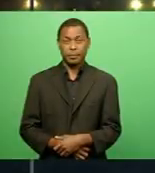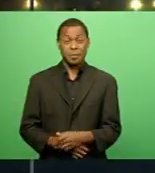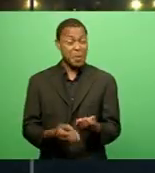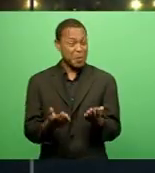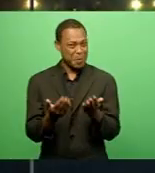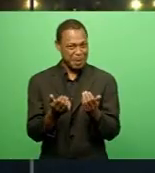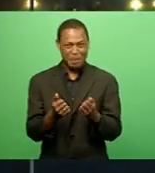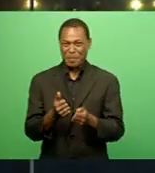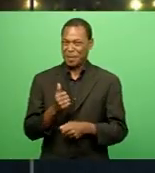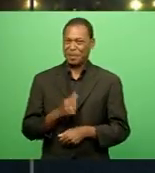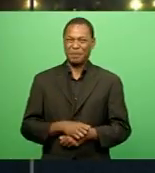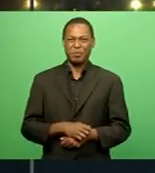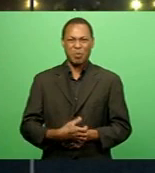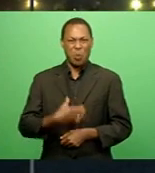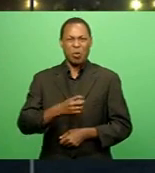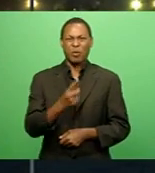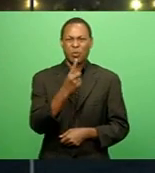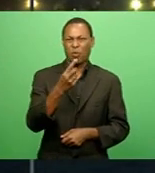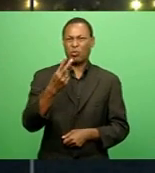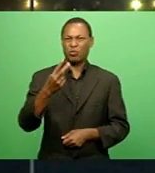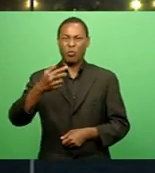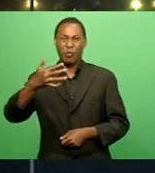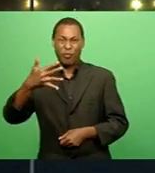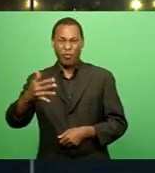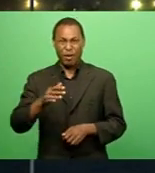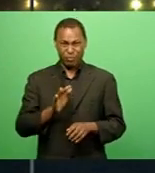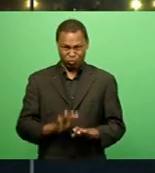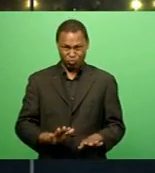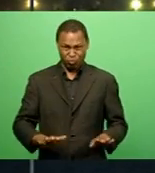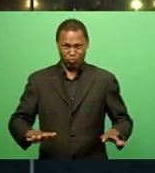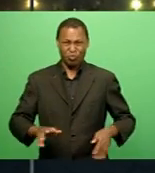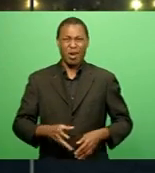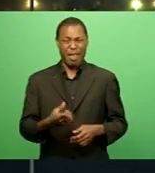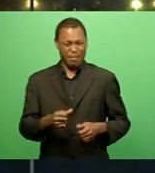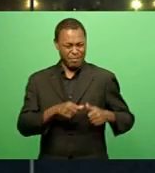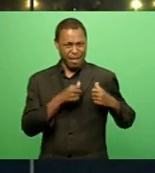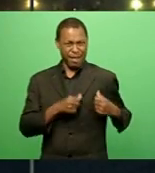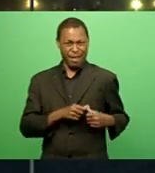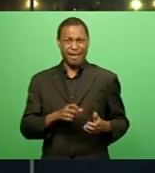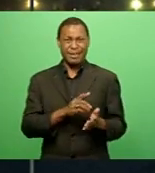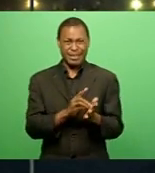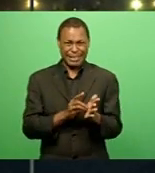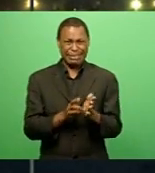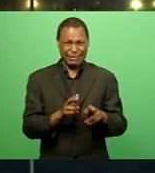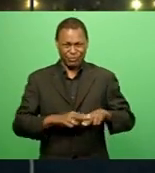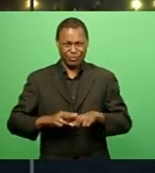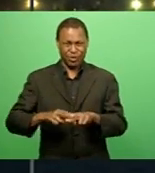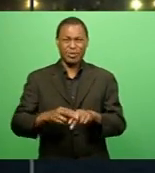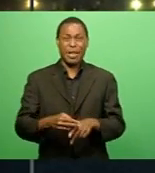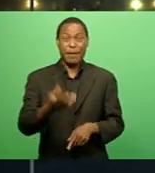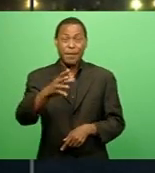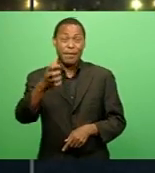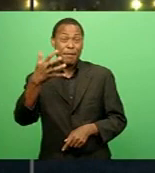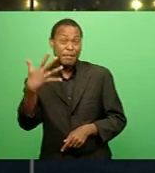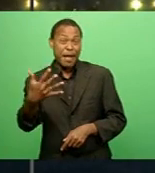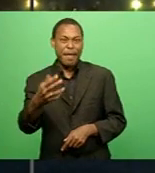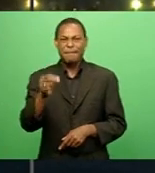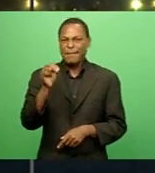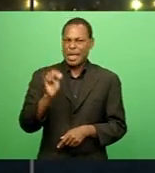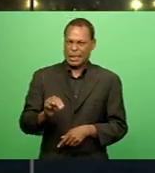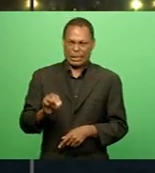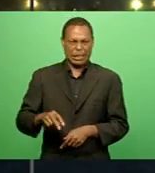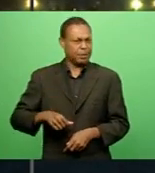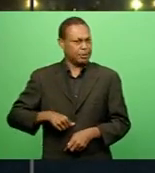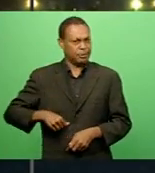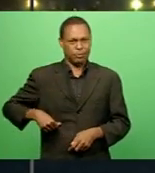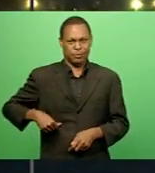Welcome back. There are more than 125 children with congenital heart disease in Fiji, and 55 of them are in need of